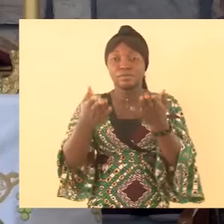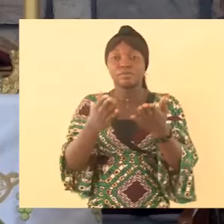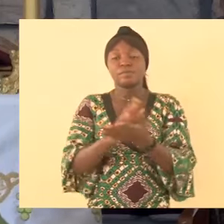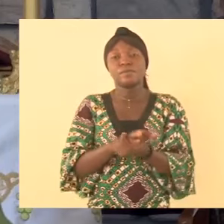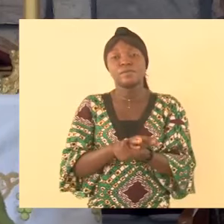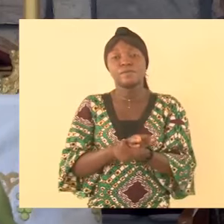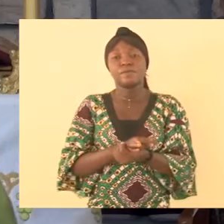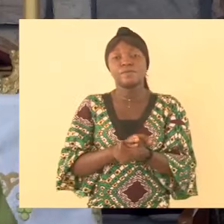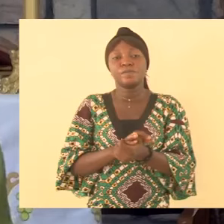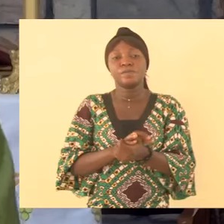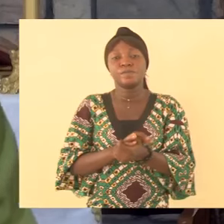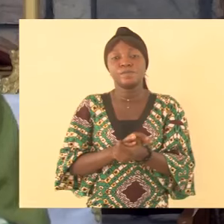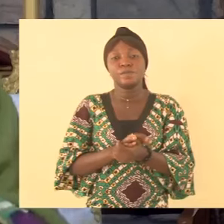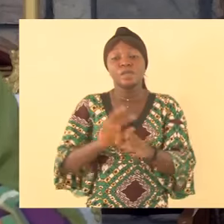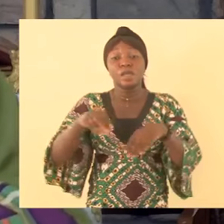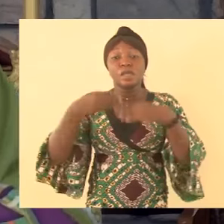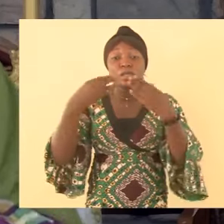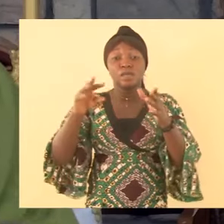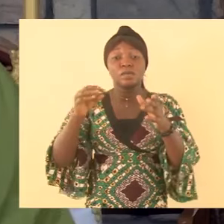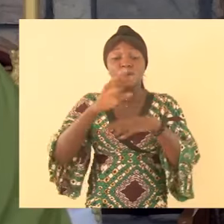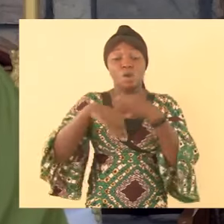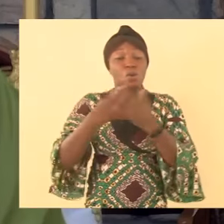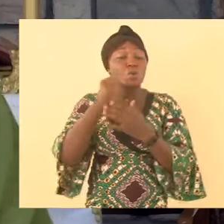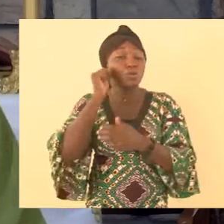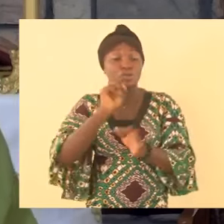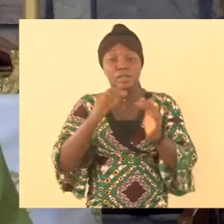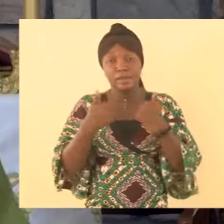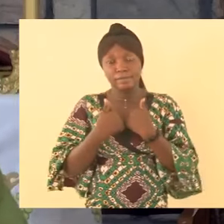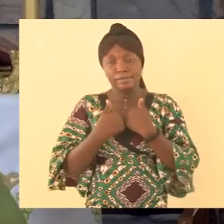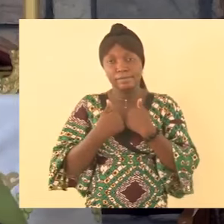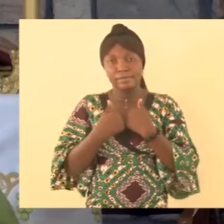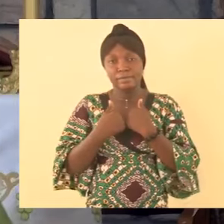generosity. Apart from giving all she had,